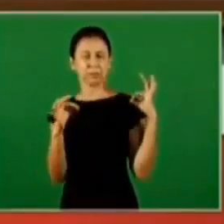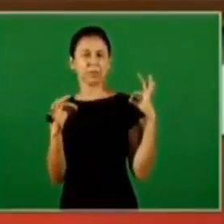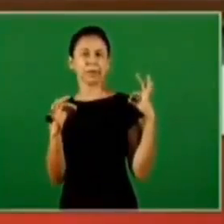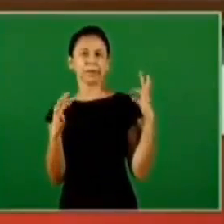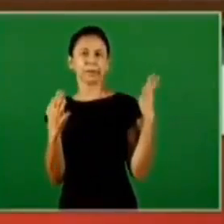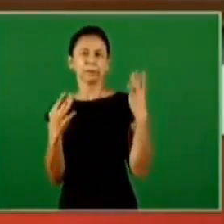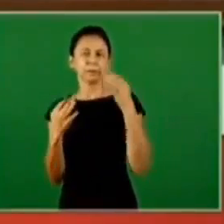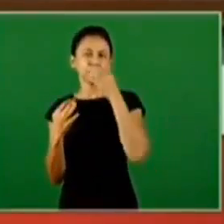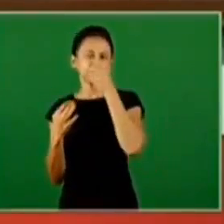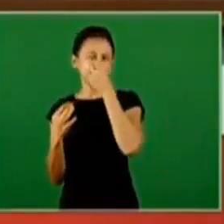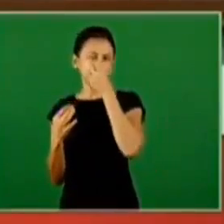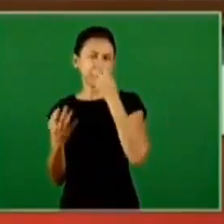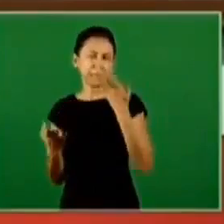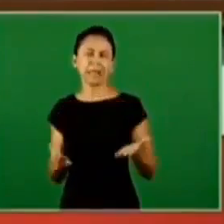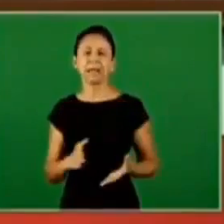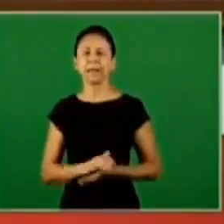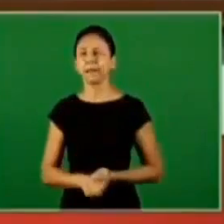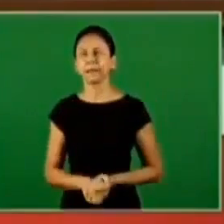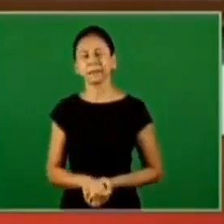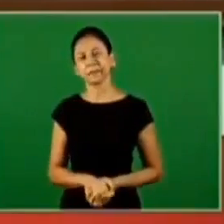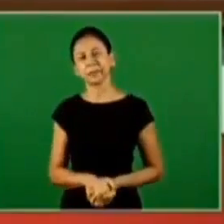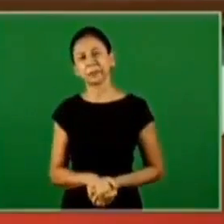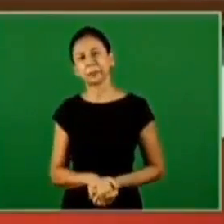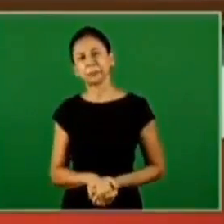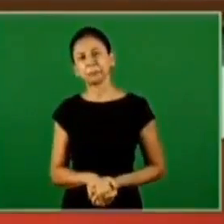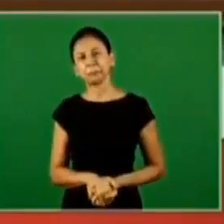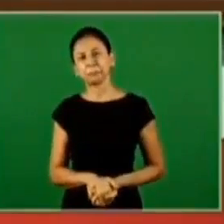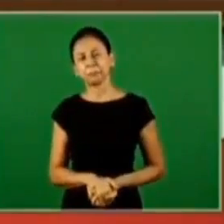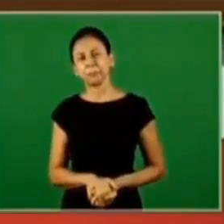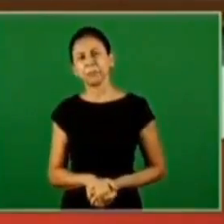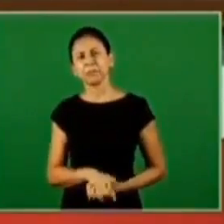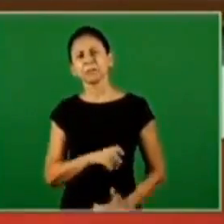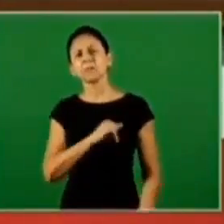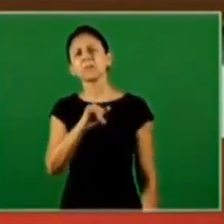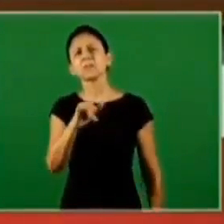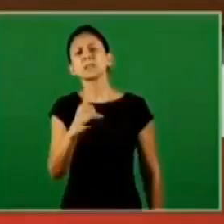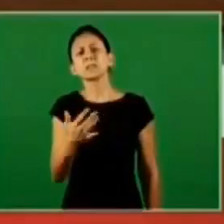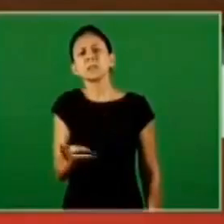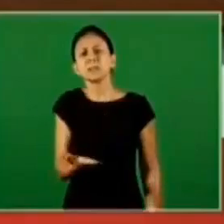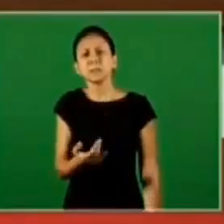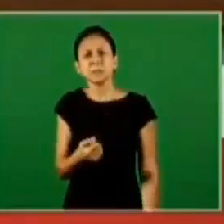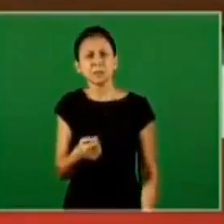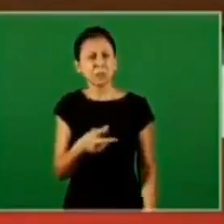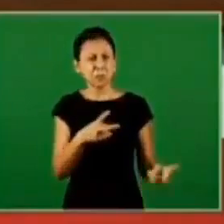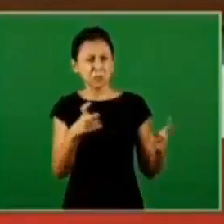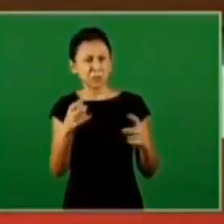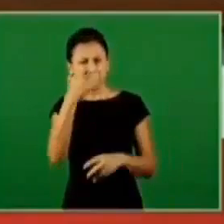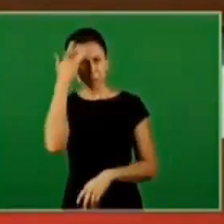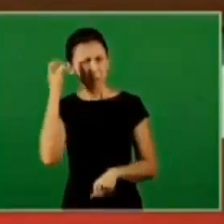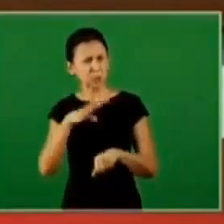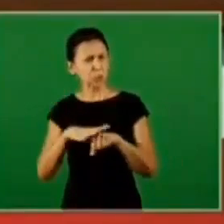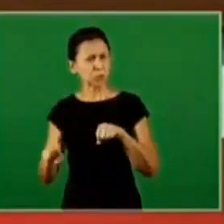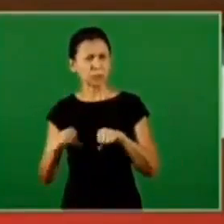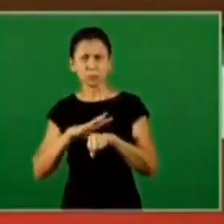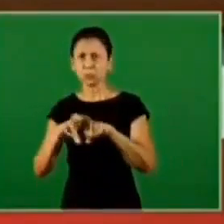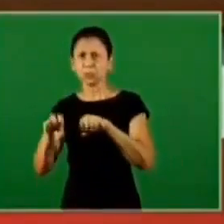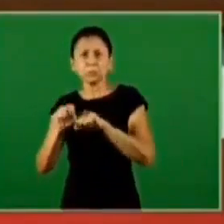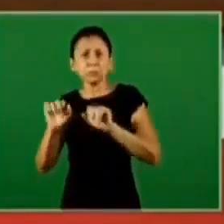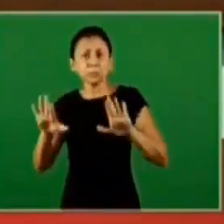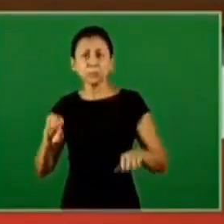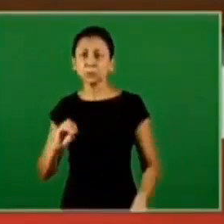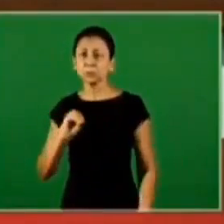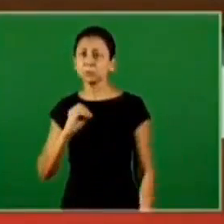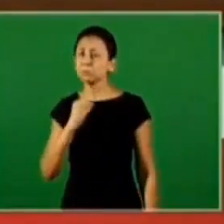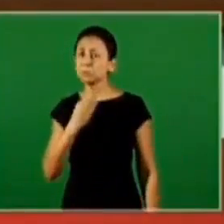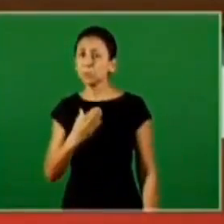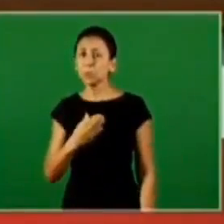string tied up on the neck, and whoever gives more money to the church. But I've seen a bunch of people being cured. Nothing wrong